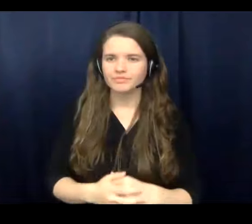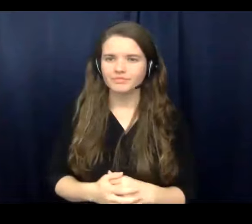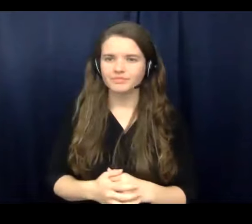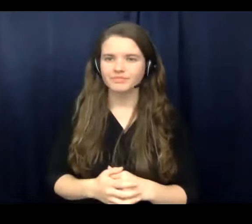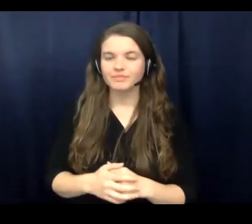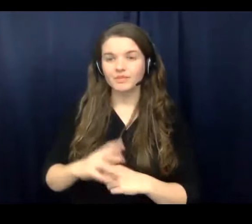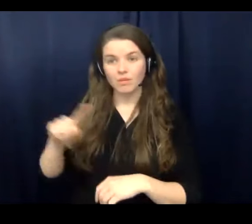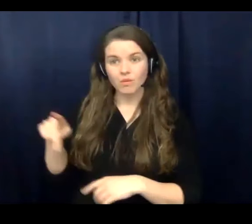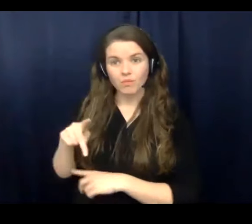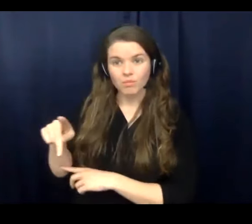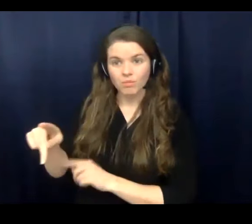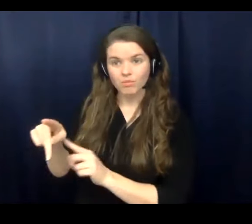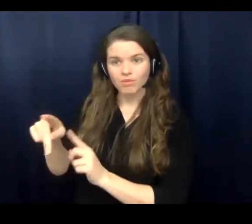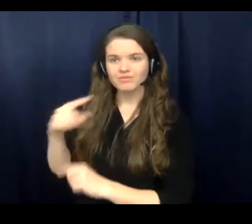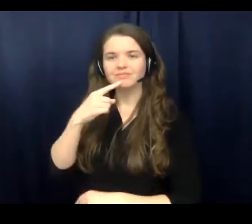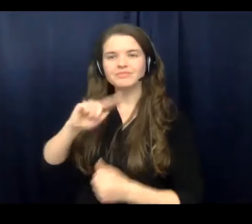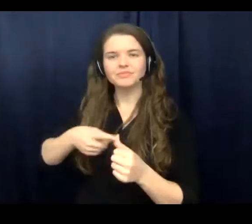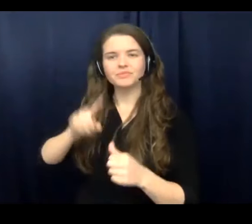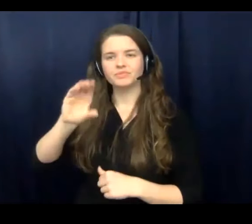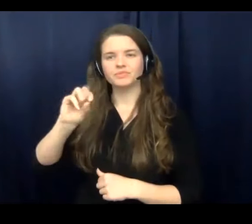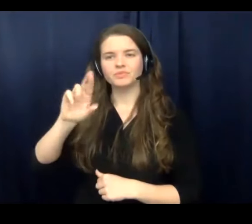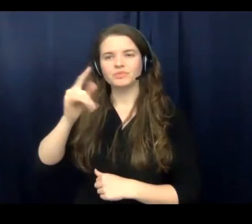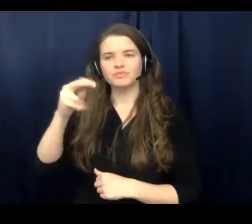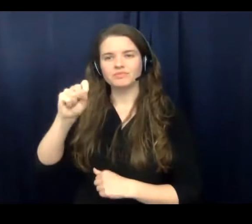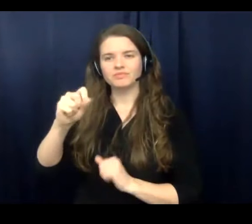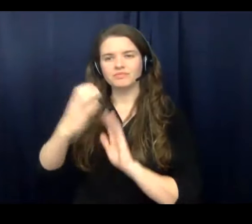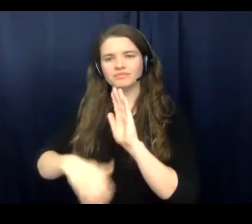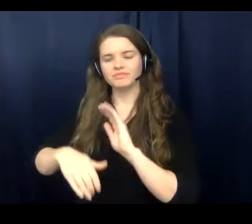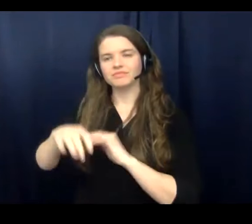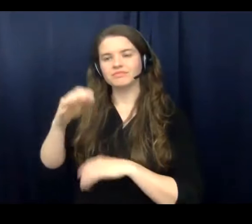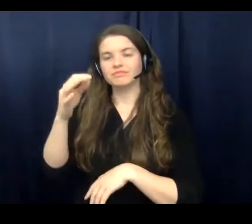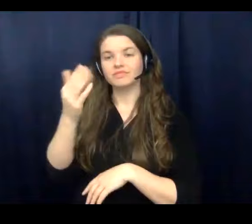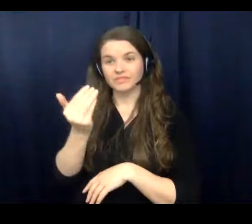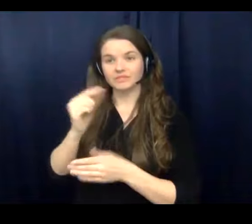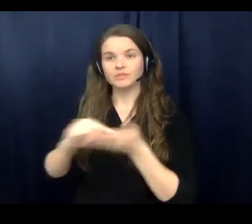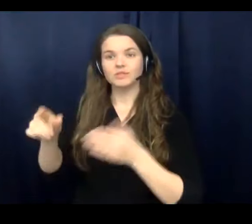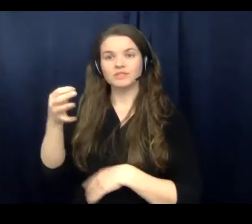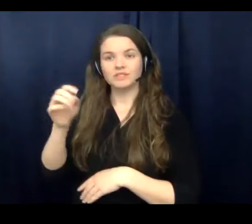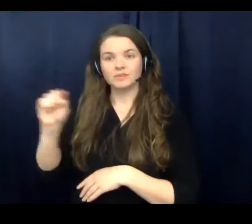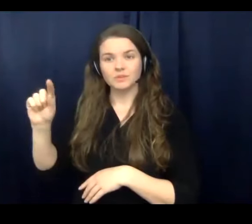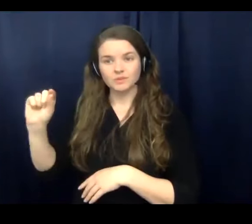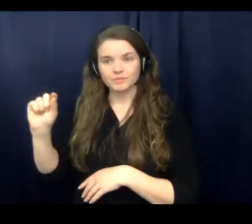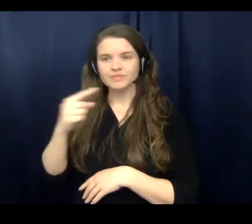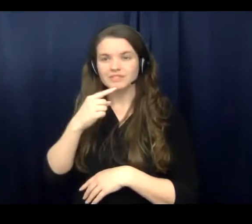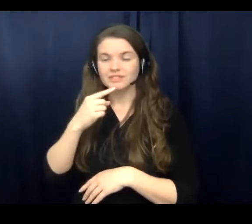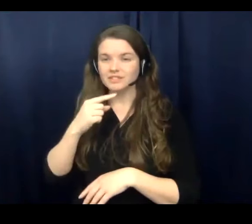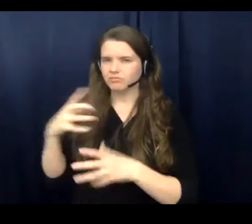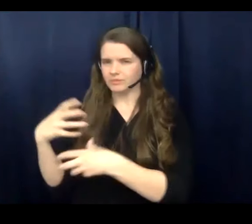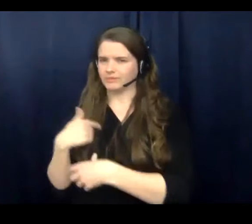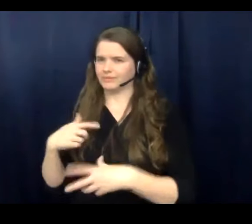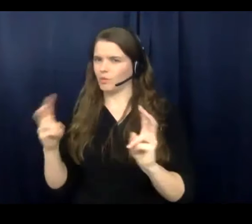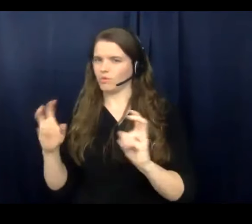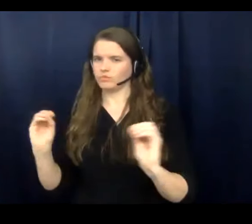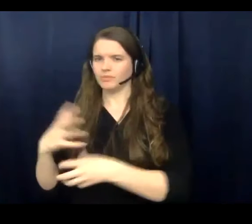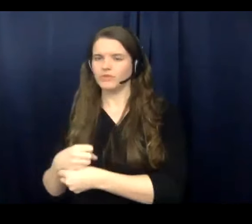1 Corinthians 15, verse 19 through 20, I'm paraphrasing, he says, if the hope we have in Christ is only in this world, would it be pitied